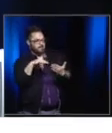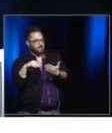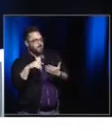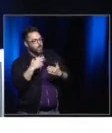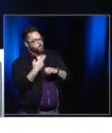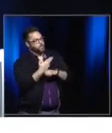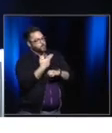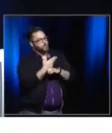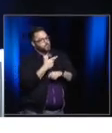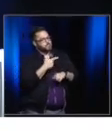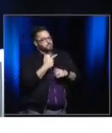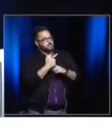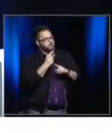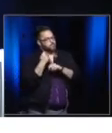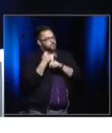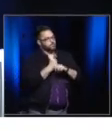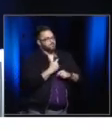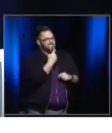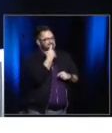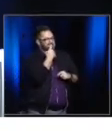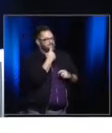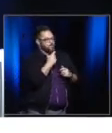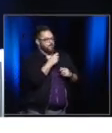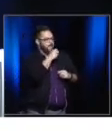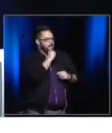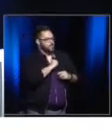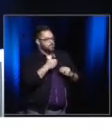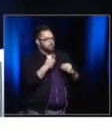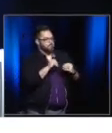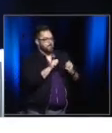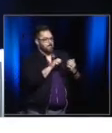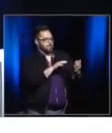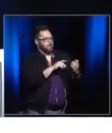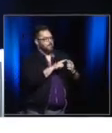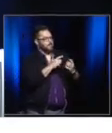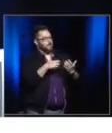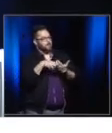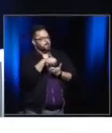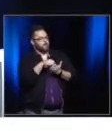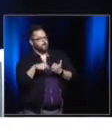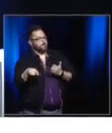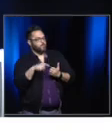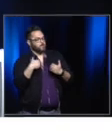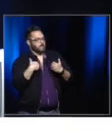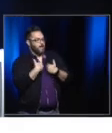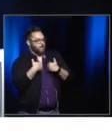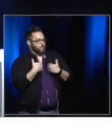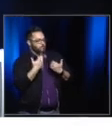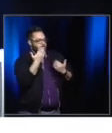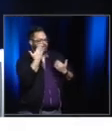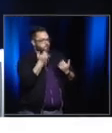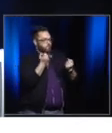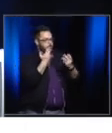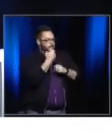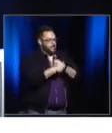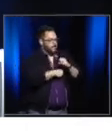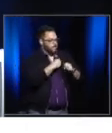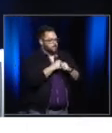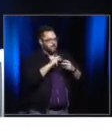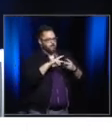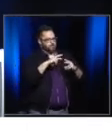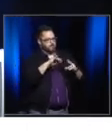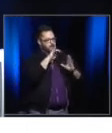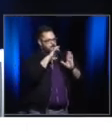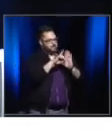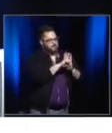to use the traditional tooth aging method and combine it with these animals that we've known for so many years, that we've genetically